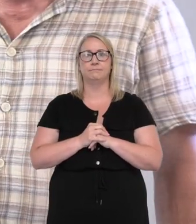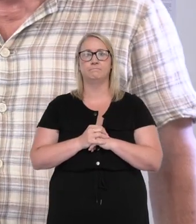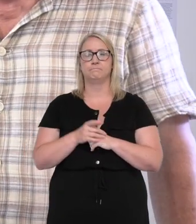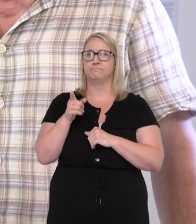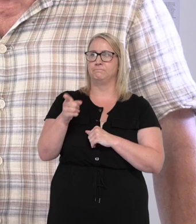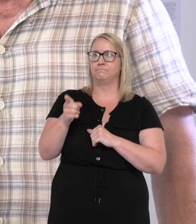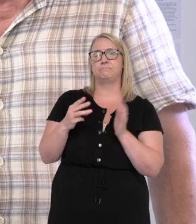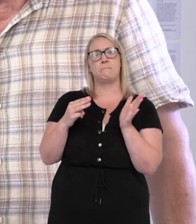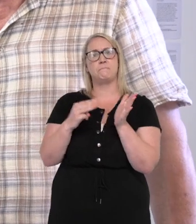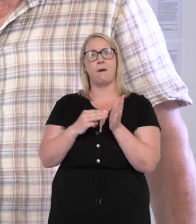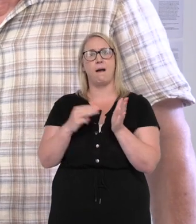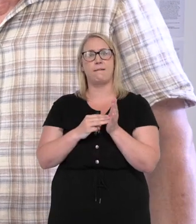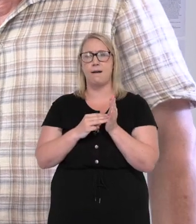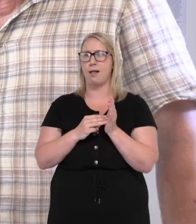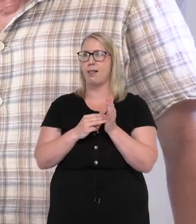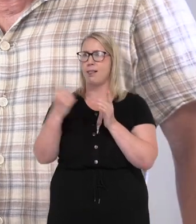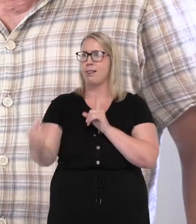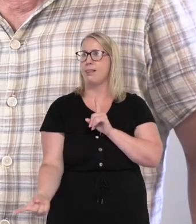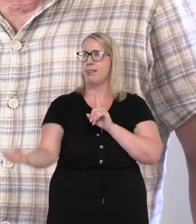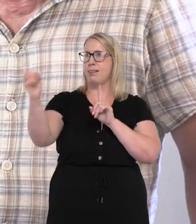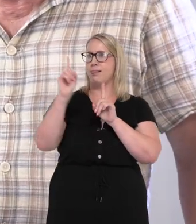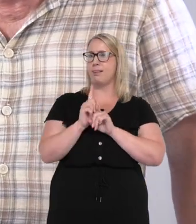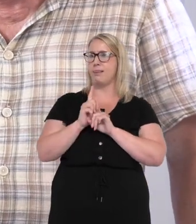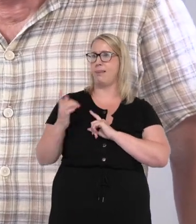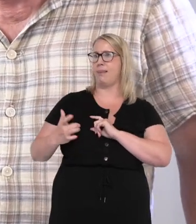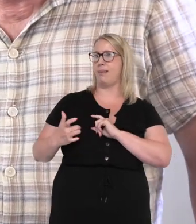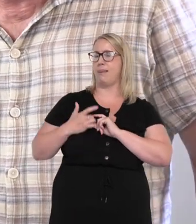Michael came to live with us in